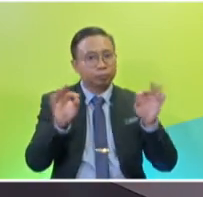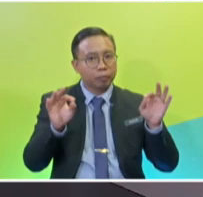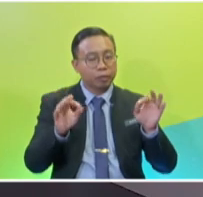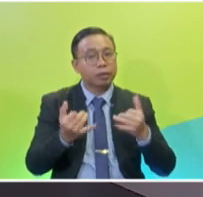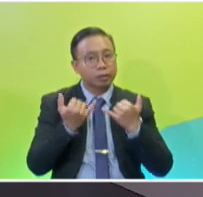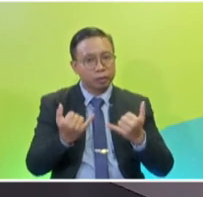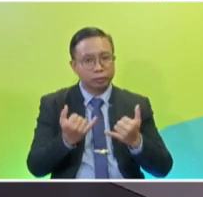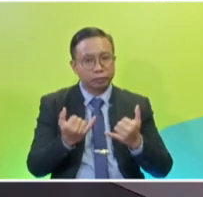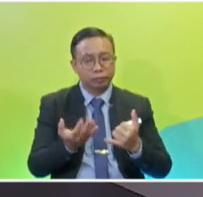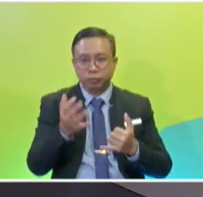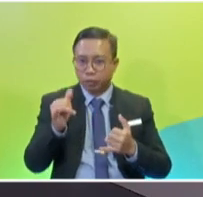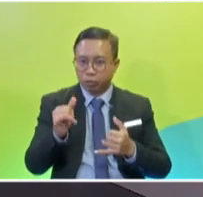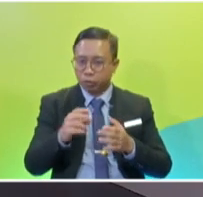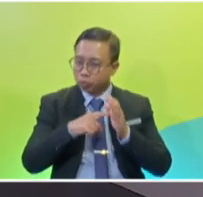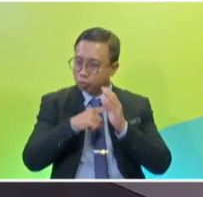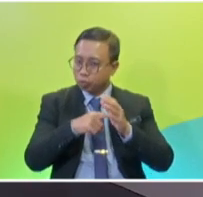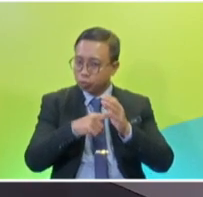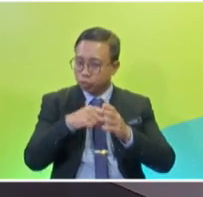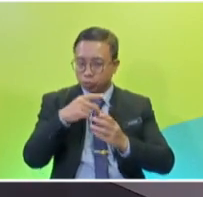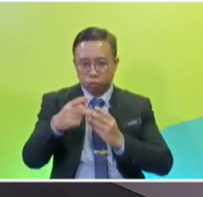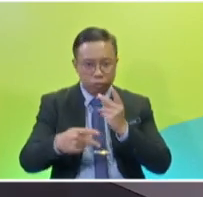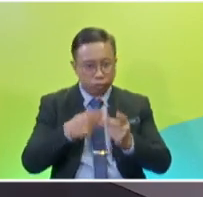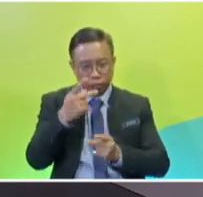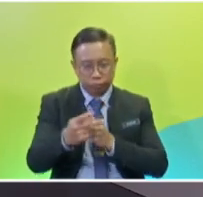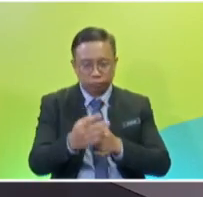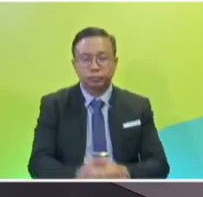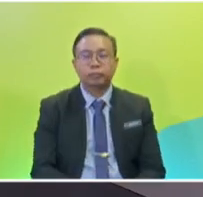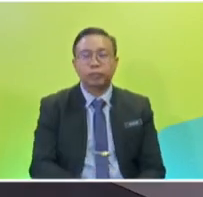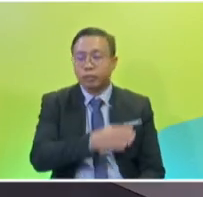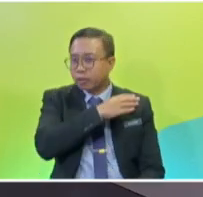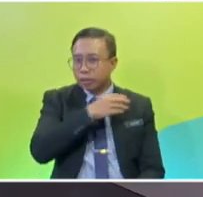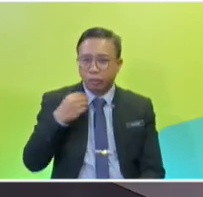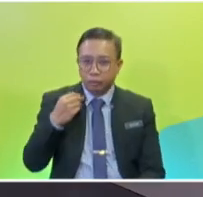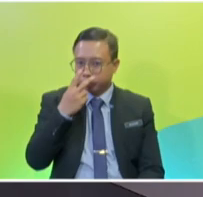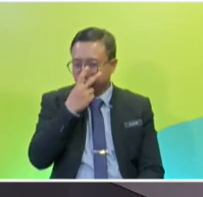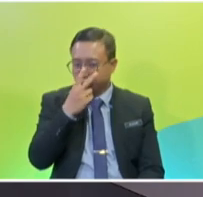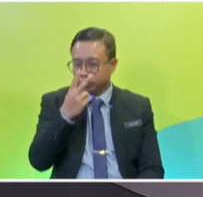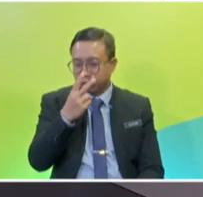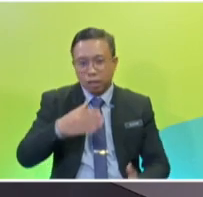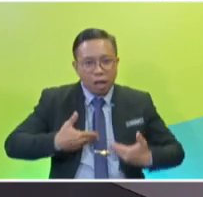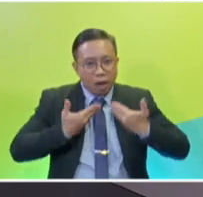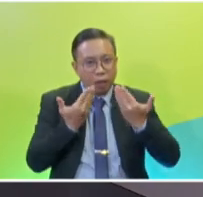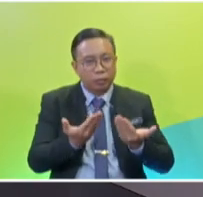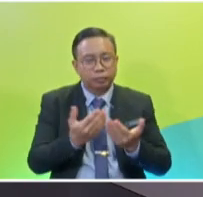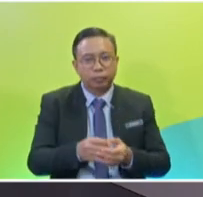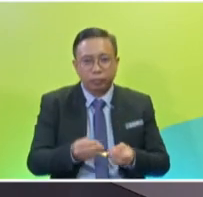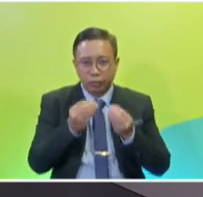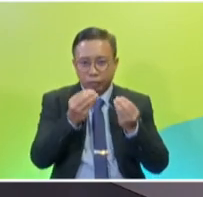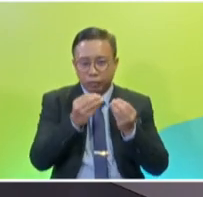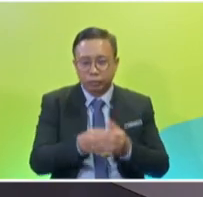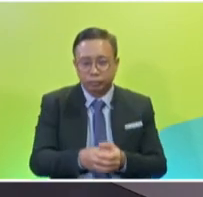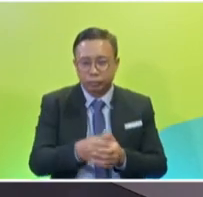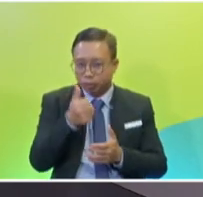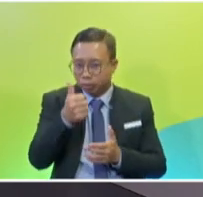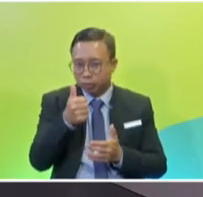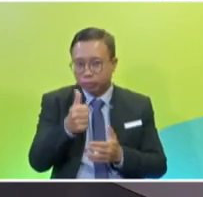us the process. I will also be showing you guys the process, mm-hmm. and we'll see how the end product gives you a good piece